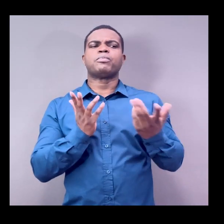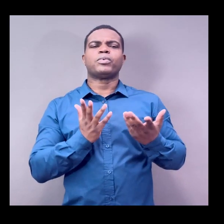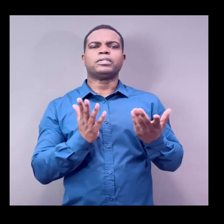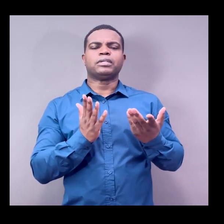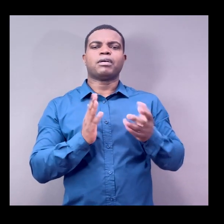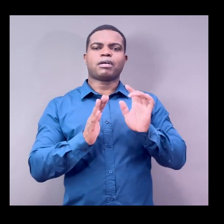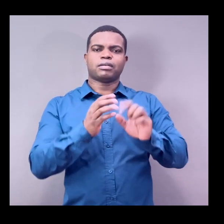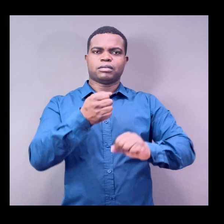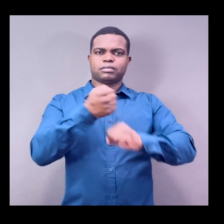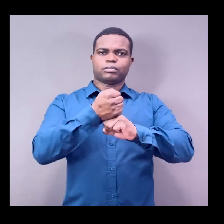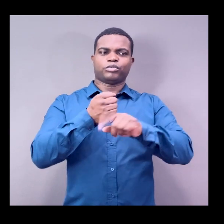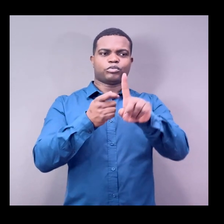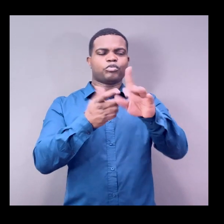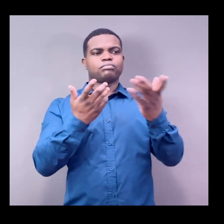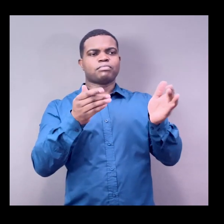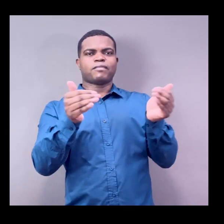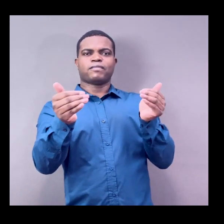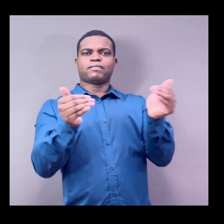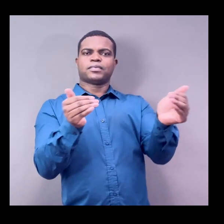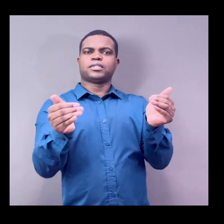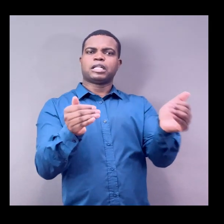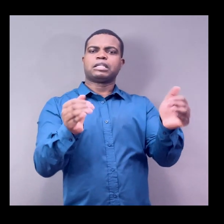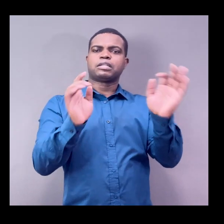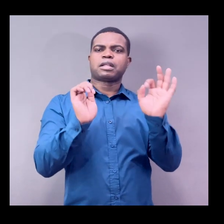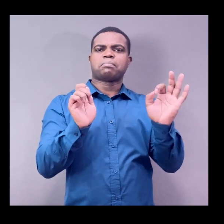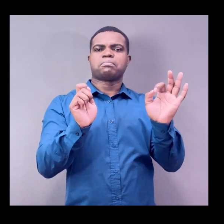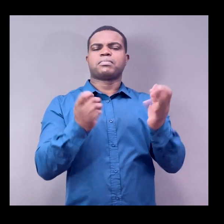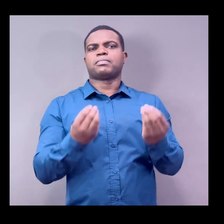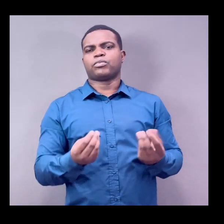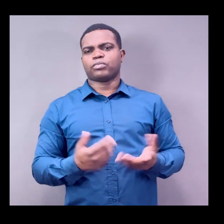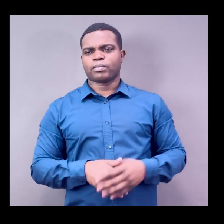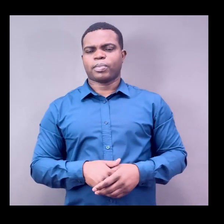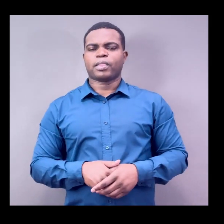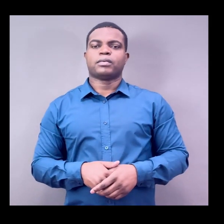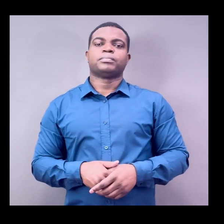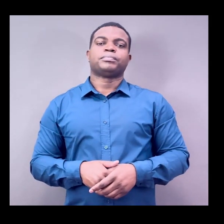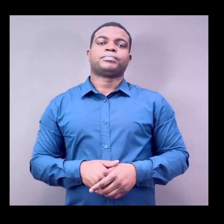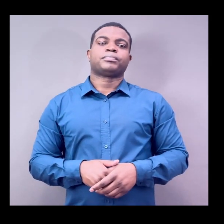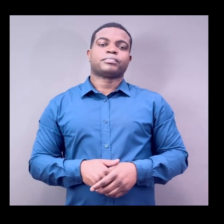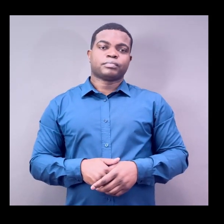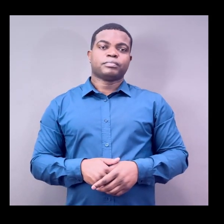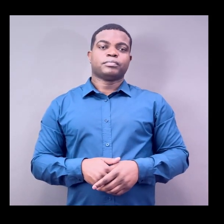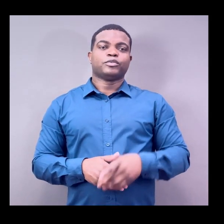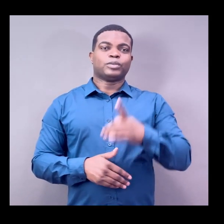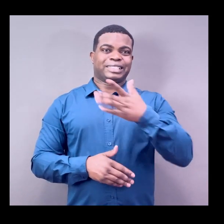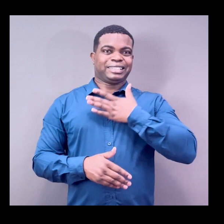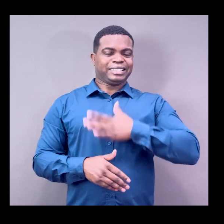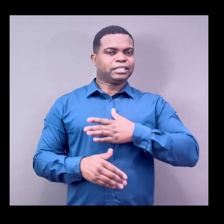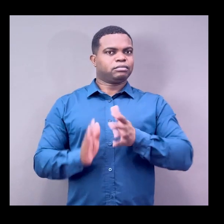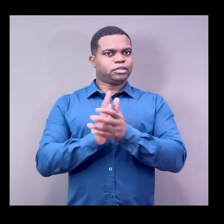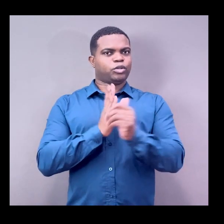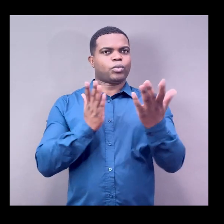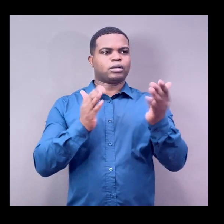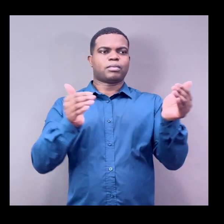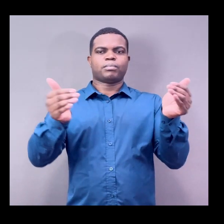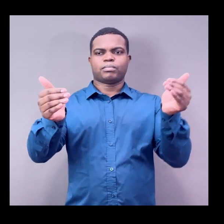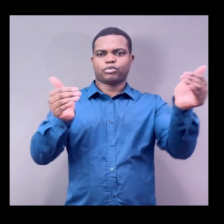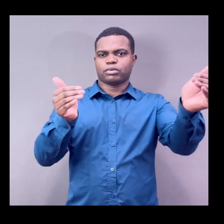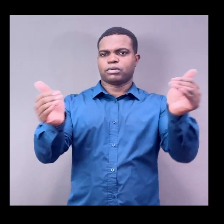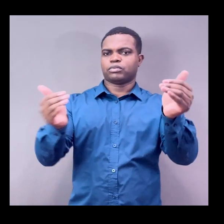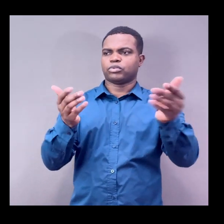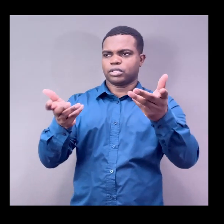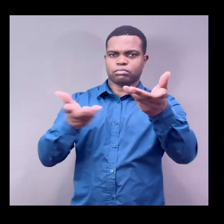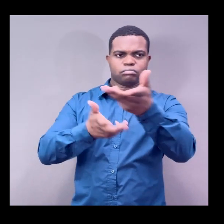need facilitation skills, you need moderation skills depending on the kind of community engagement initiative you